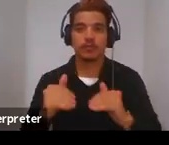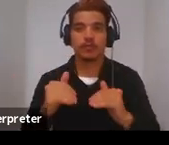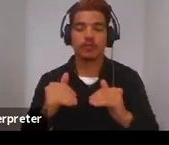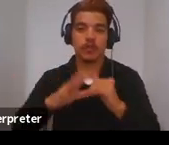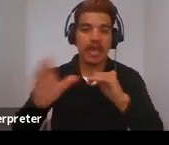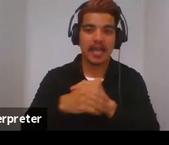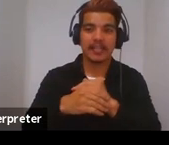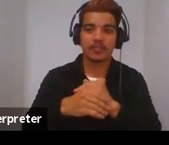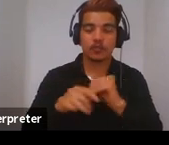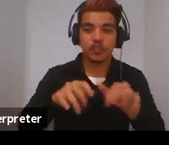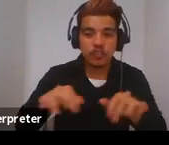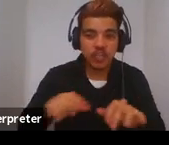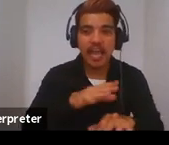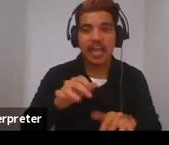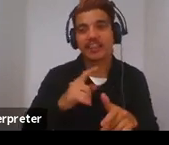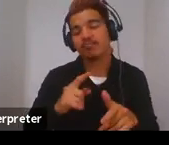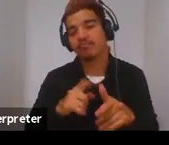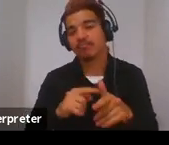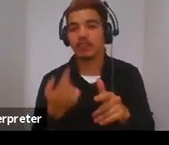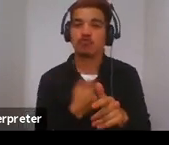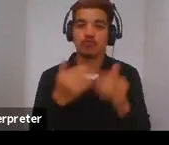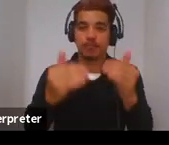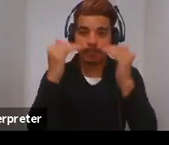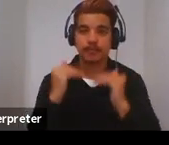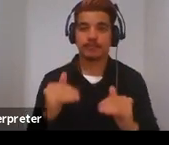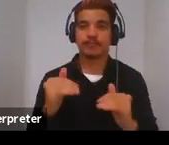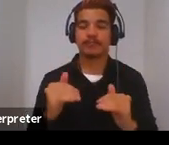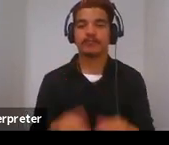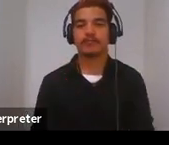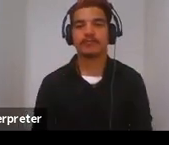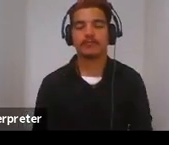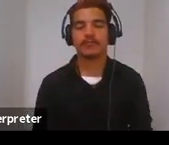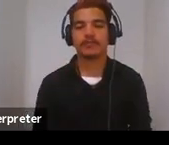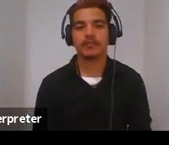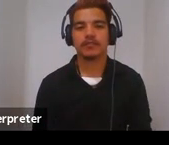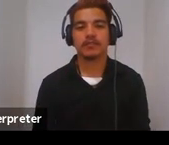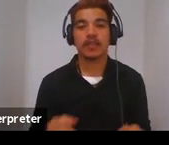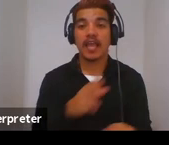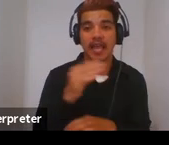chat, and we'll keep moving forward. And Shelby, be sure to